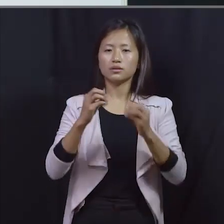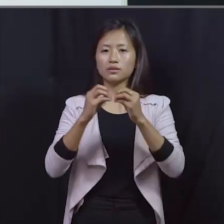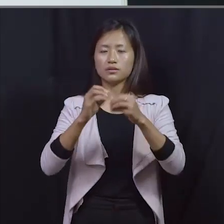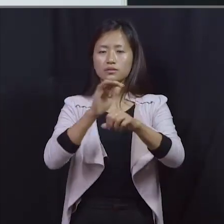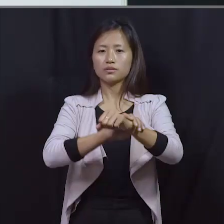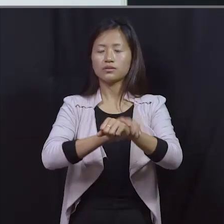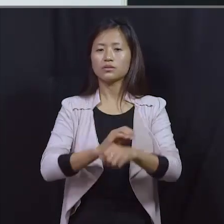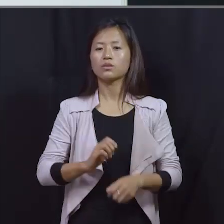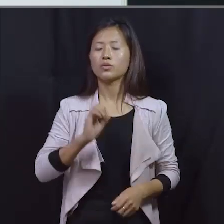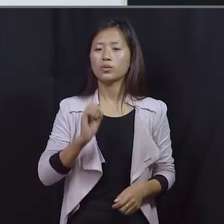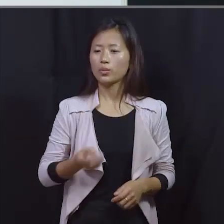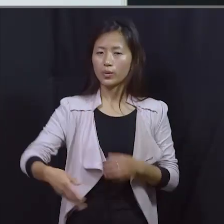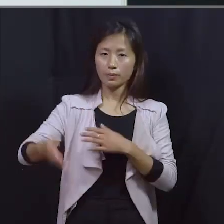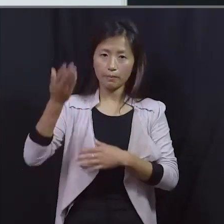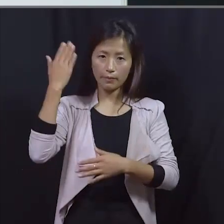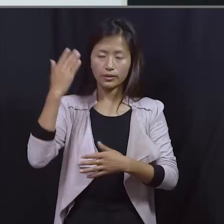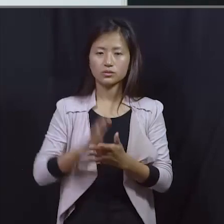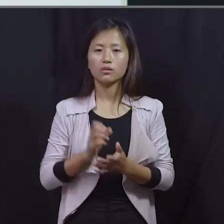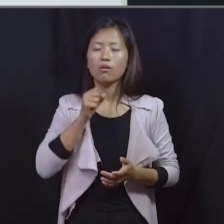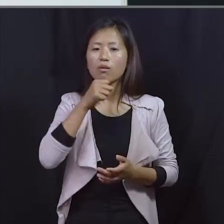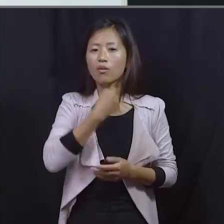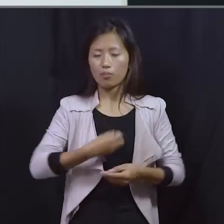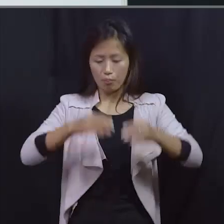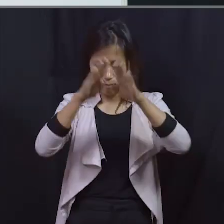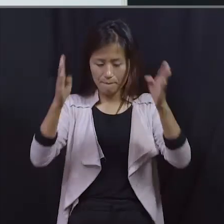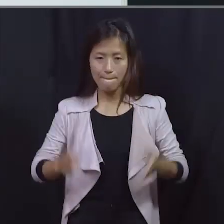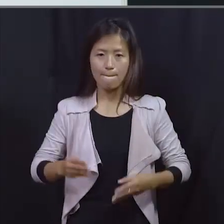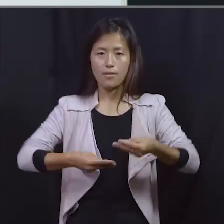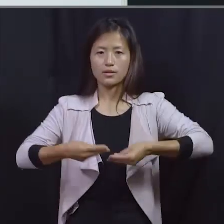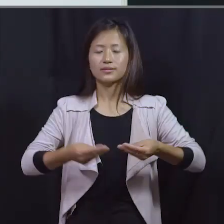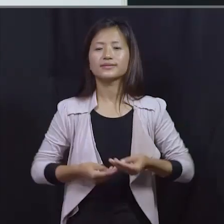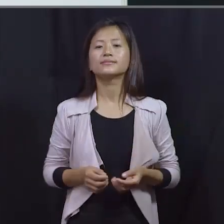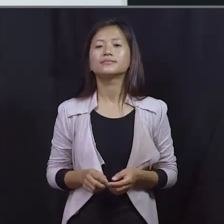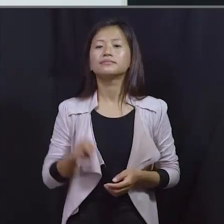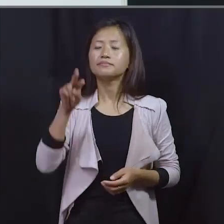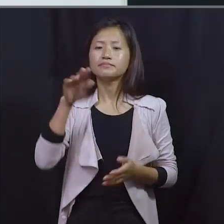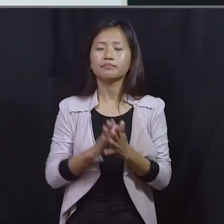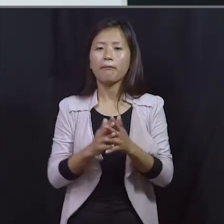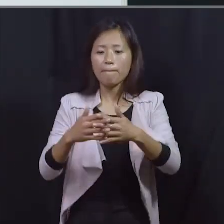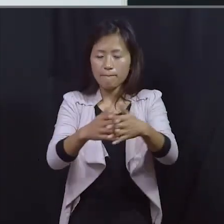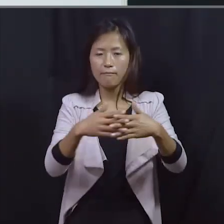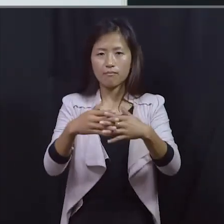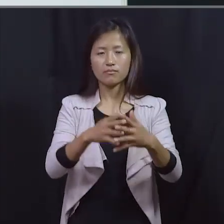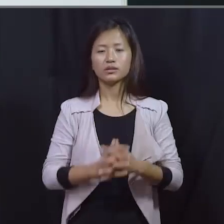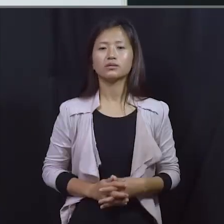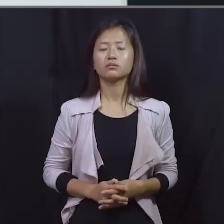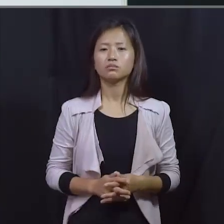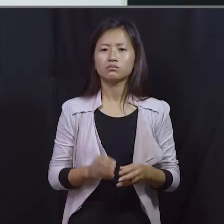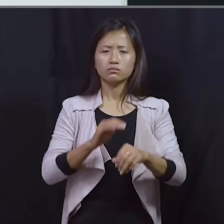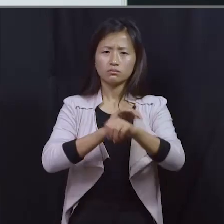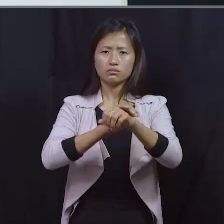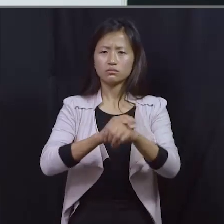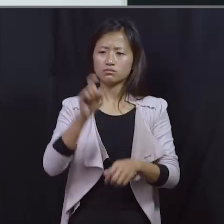went back to the old market, to their old market, that is America. Which means that the British no